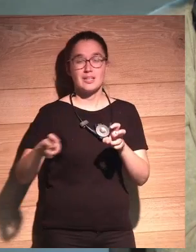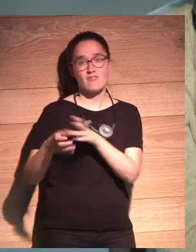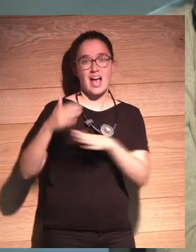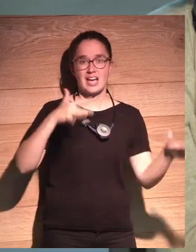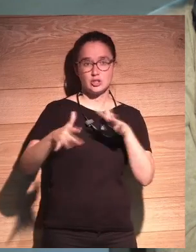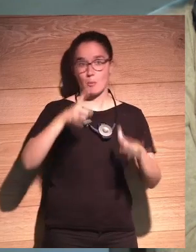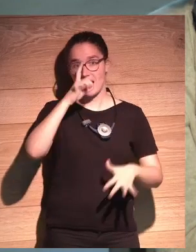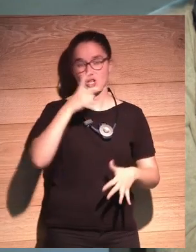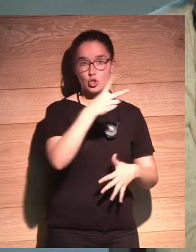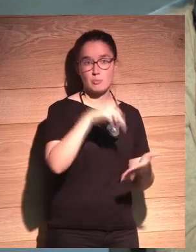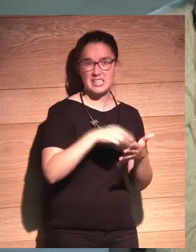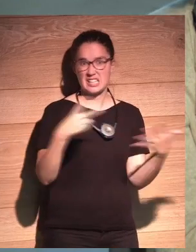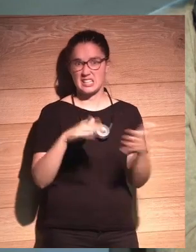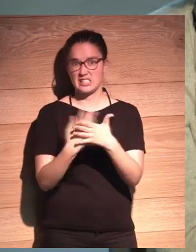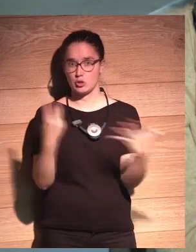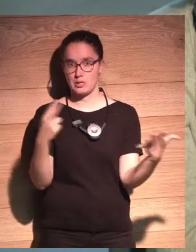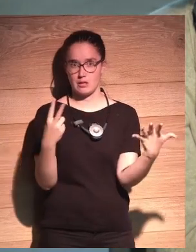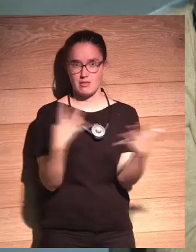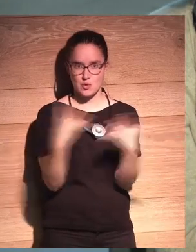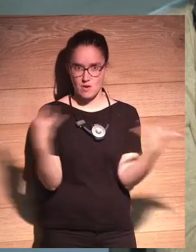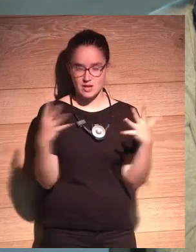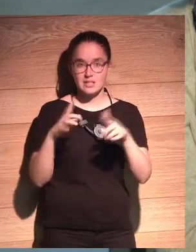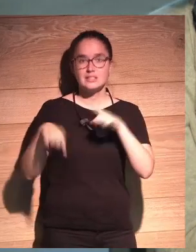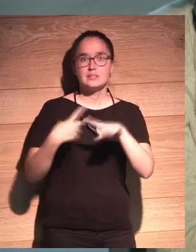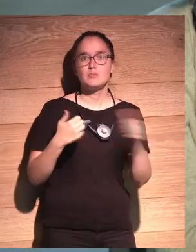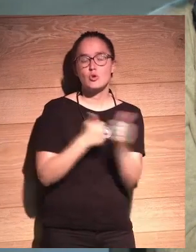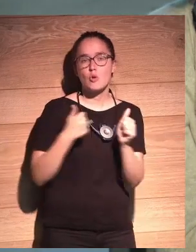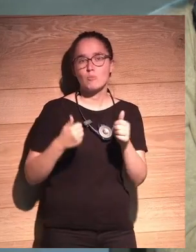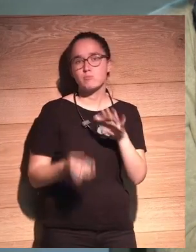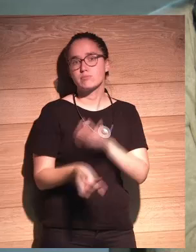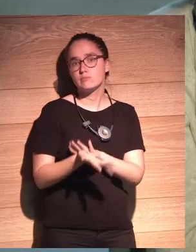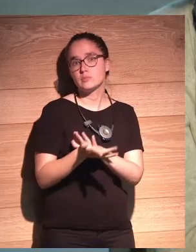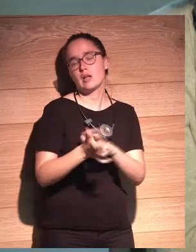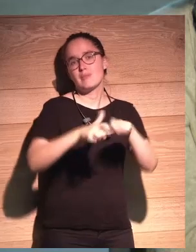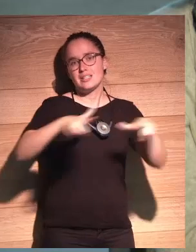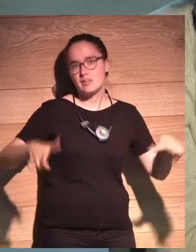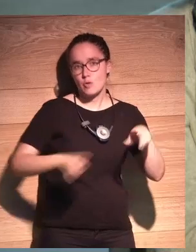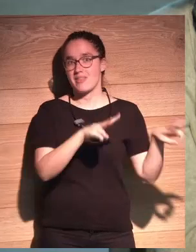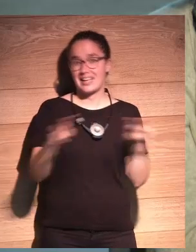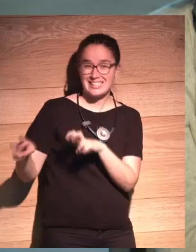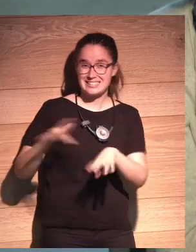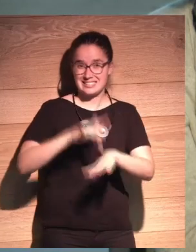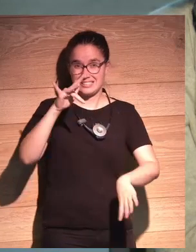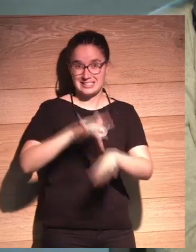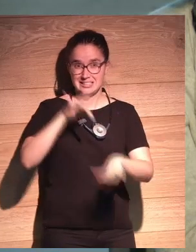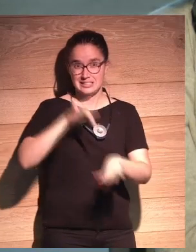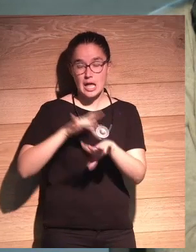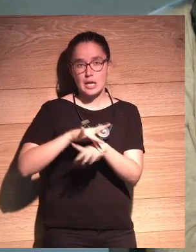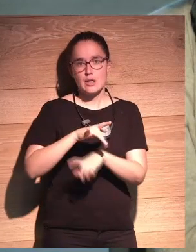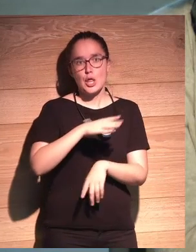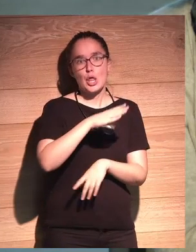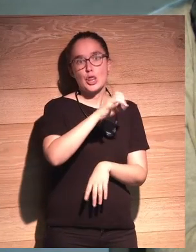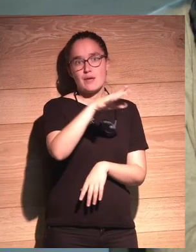the framework of the European Union Urban Innovative Actions. He also co-produced the